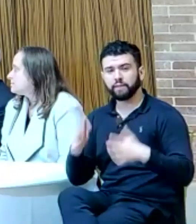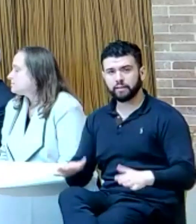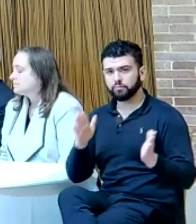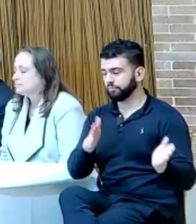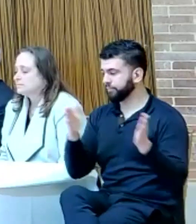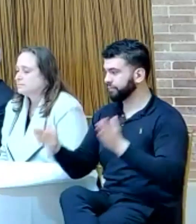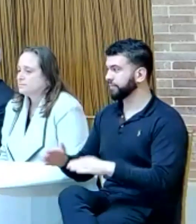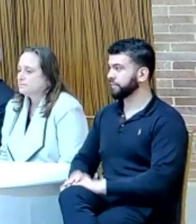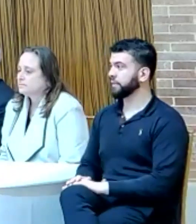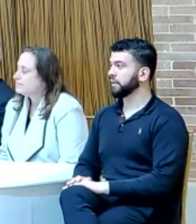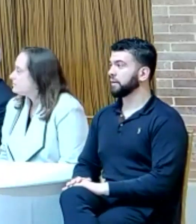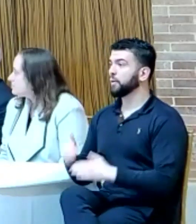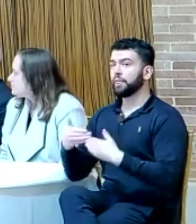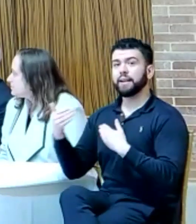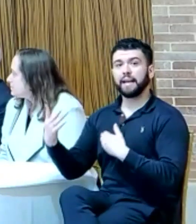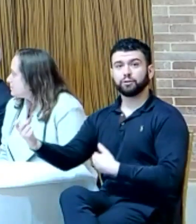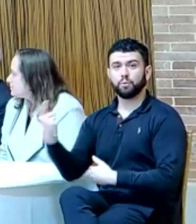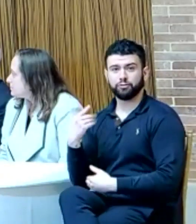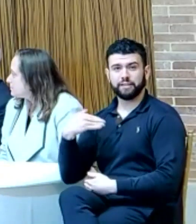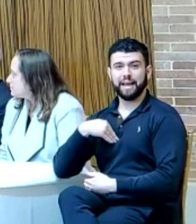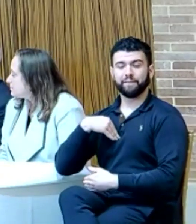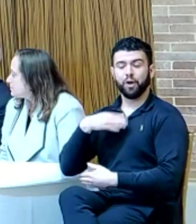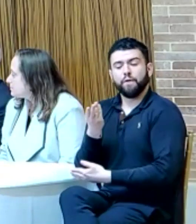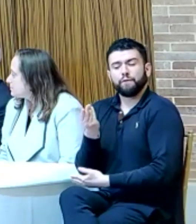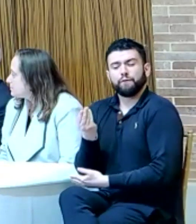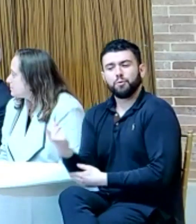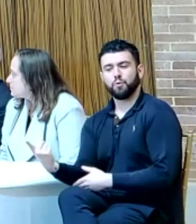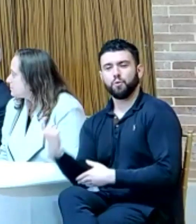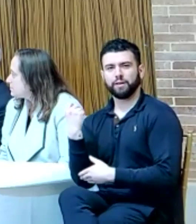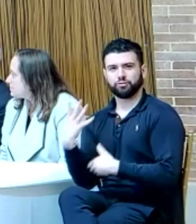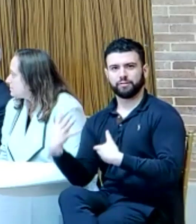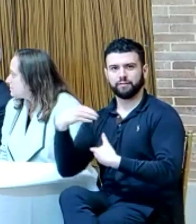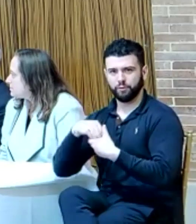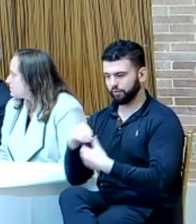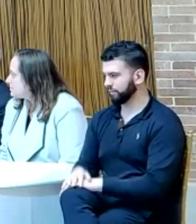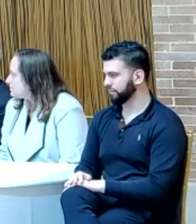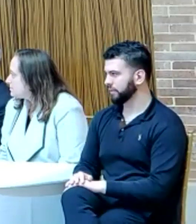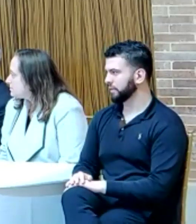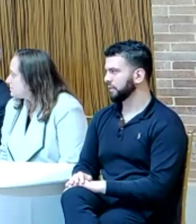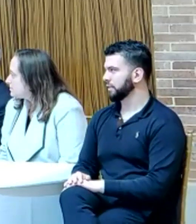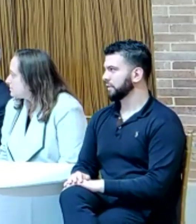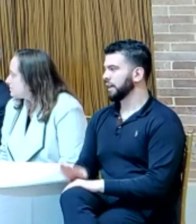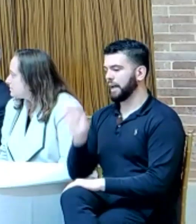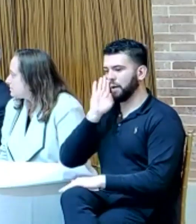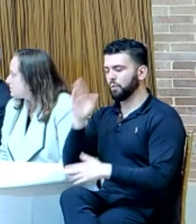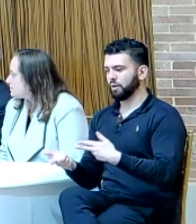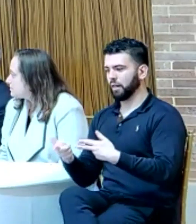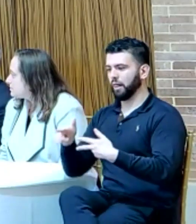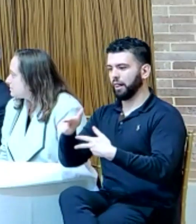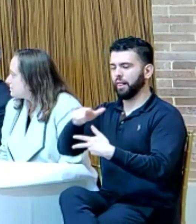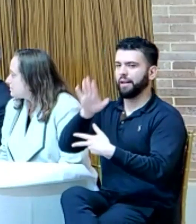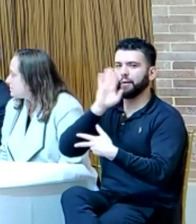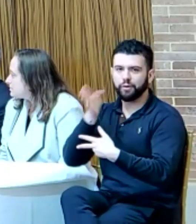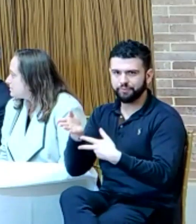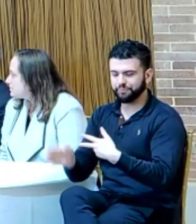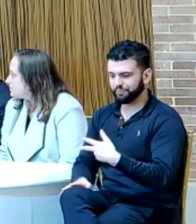to the next questions it's actually a series of questions and I'm going to do these in reverse order to how they appear